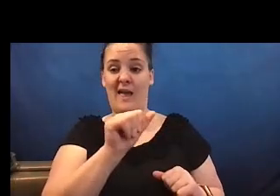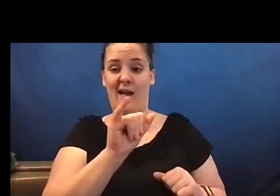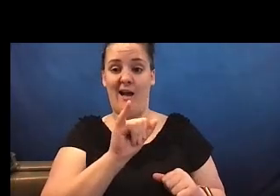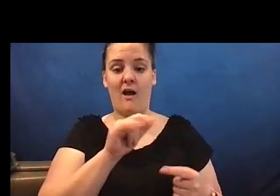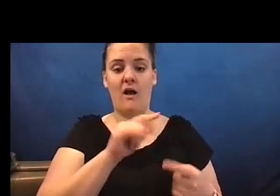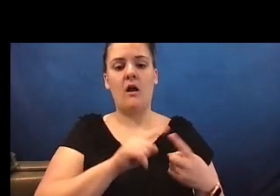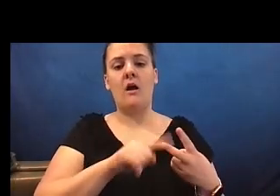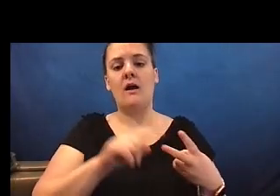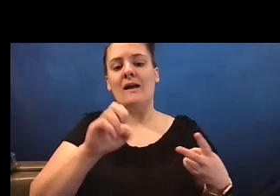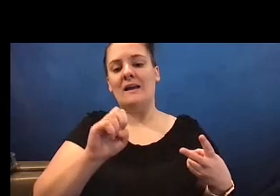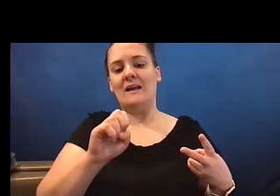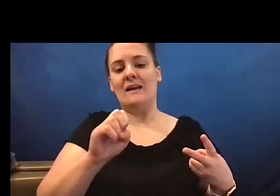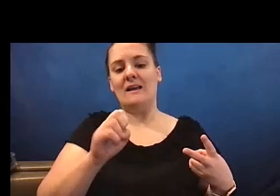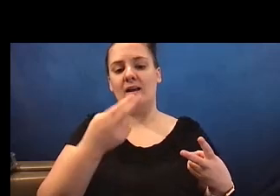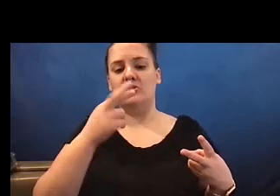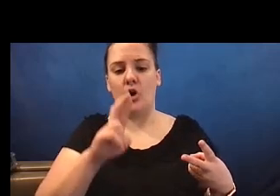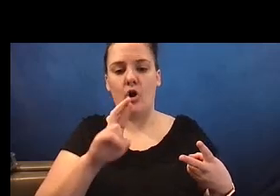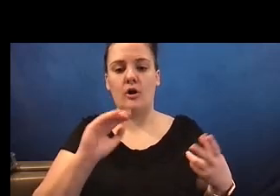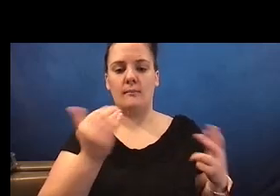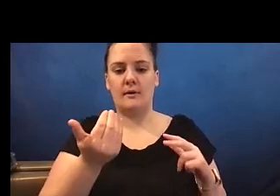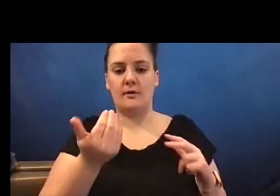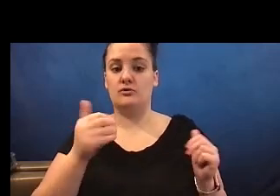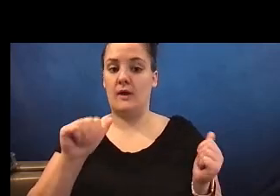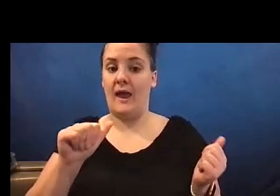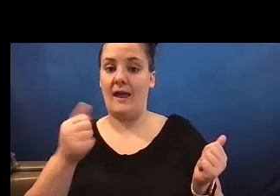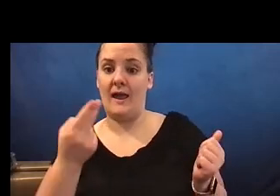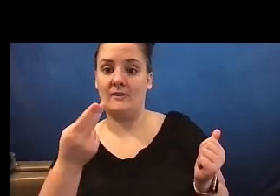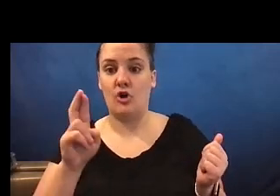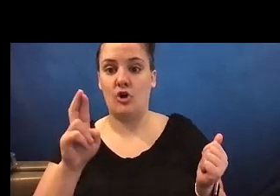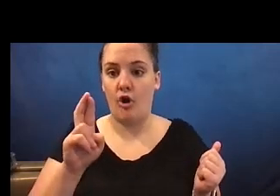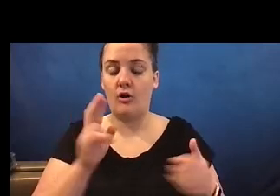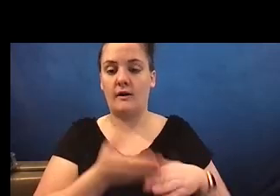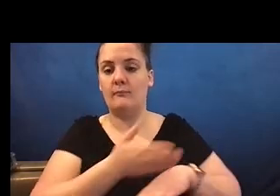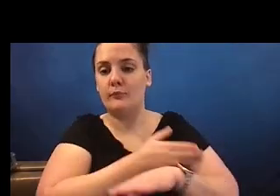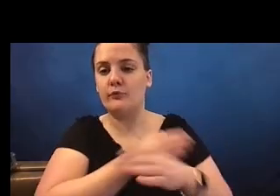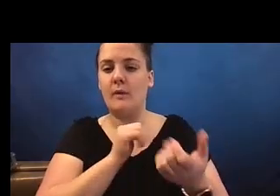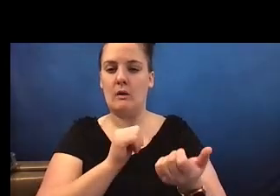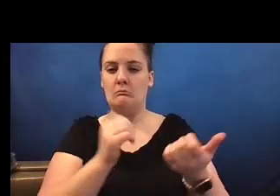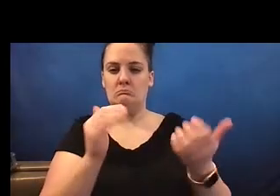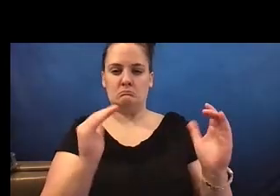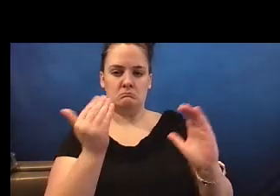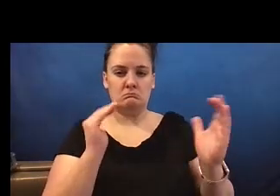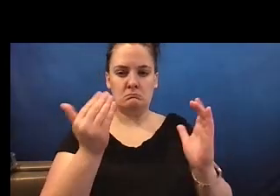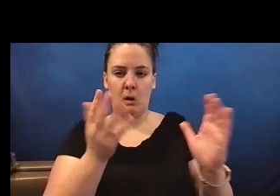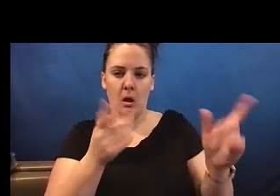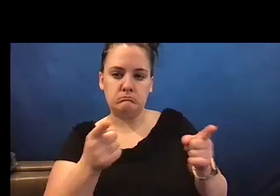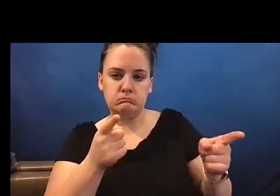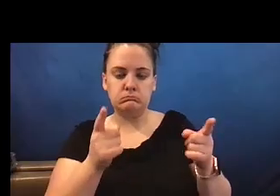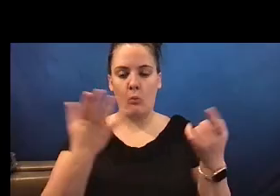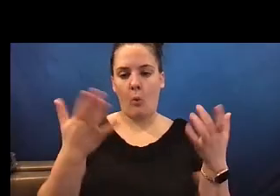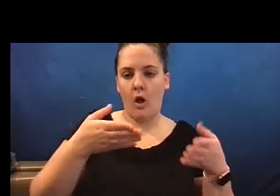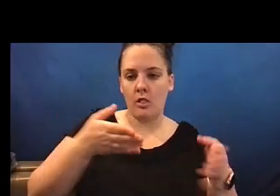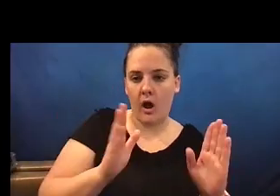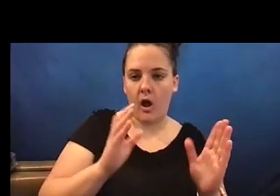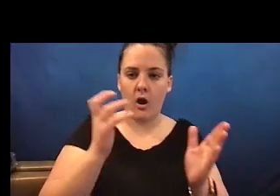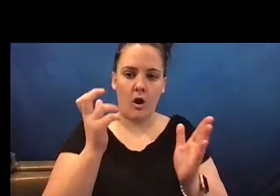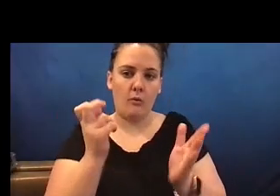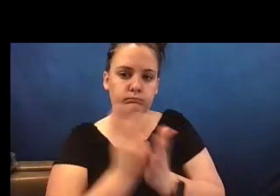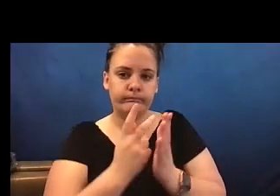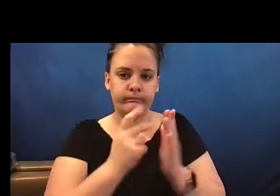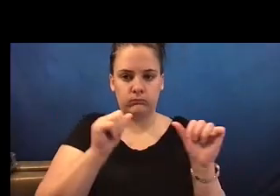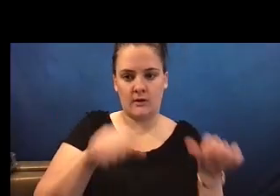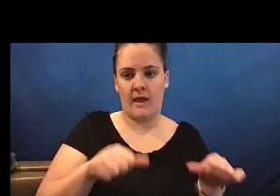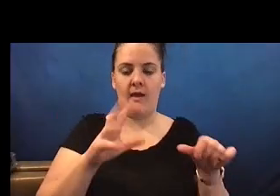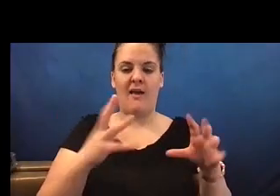EHR versus an EHR improvement that is run through other technology, what's allowable, and making